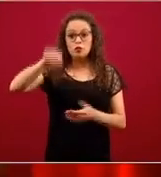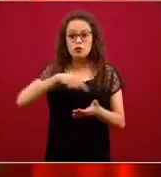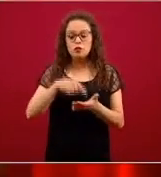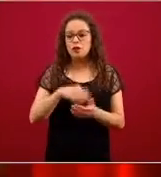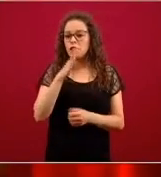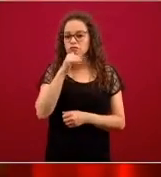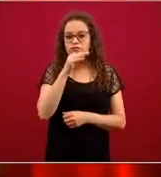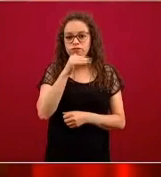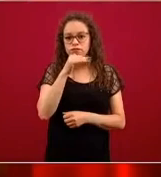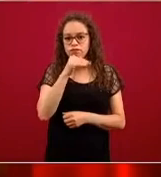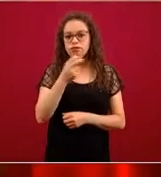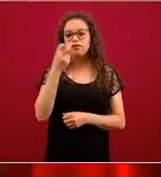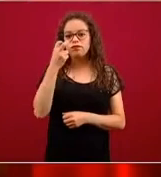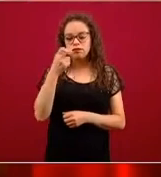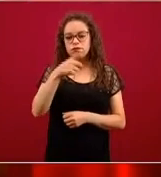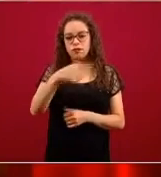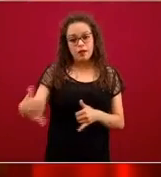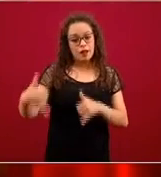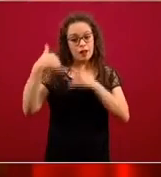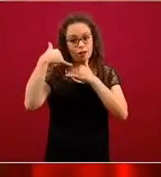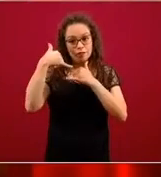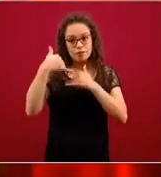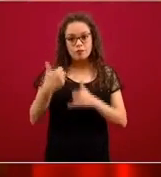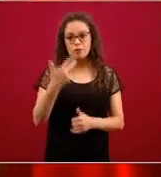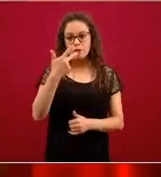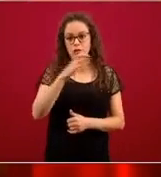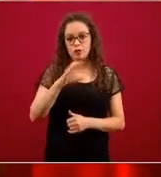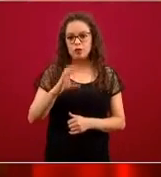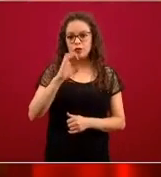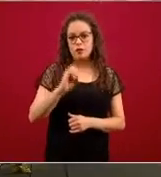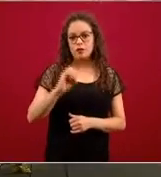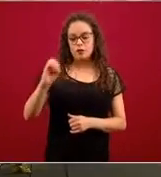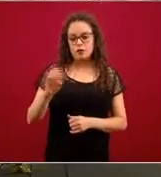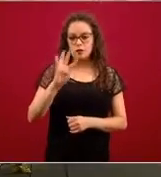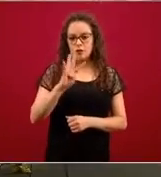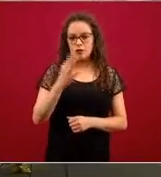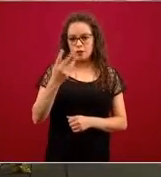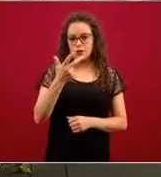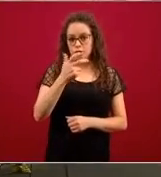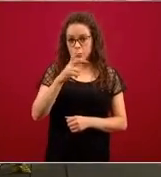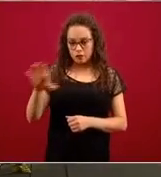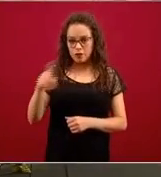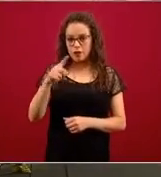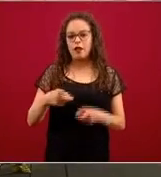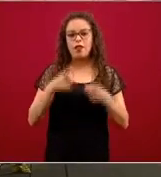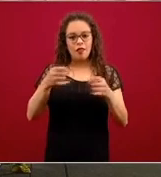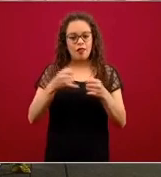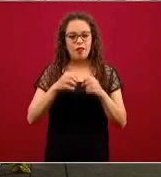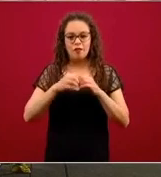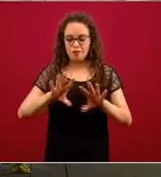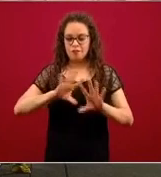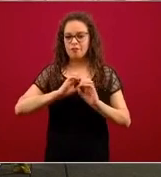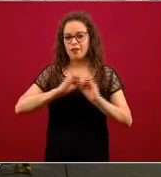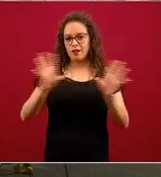related to general information. These calls were from people who couldn't find enough